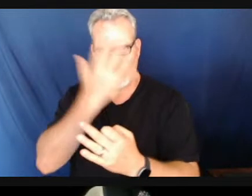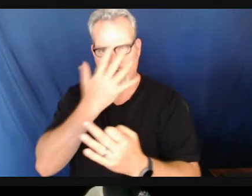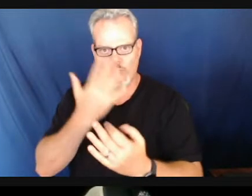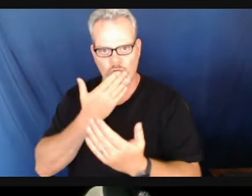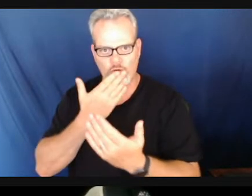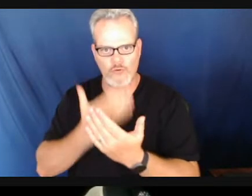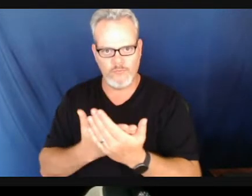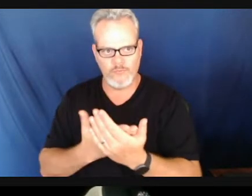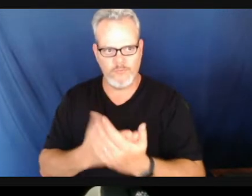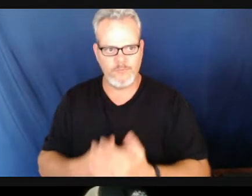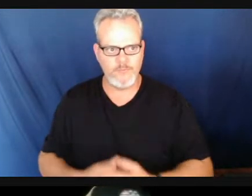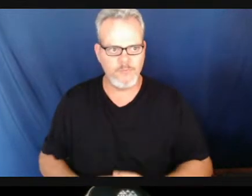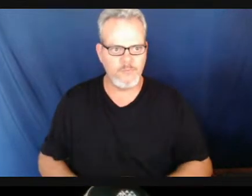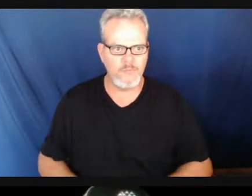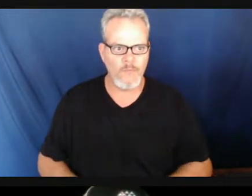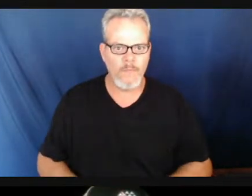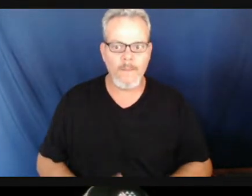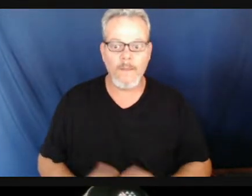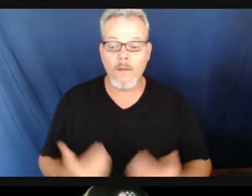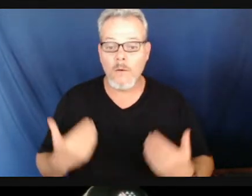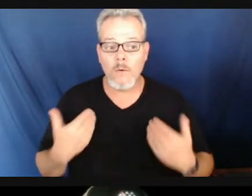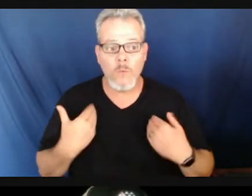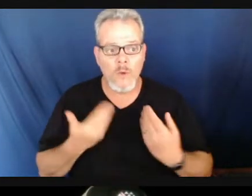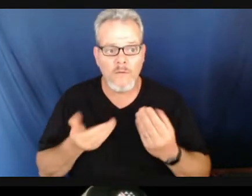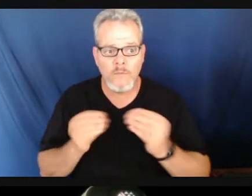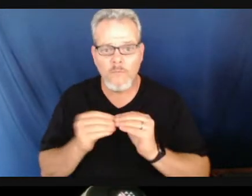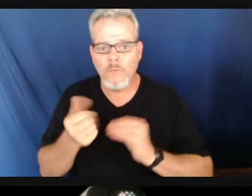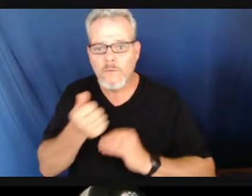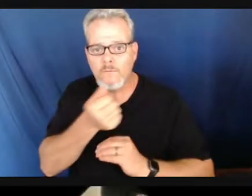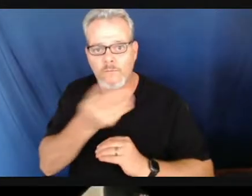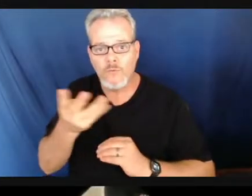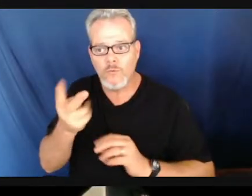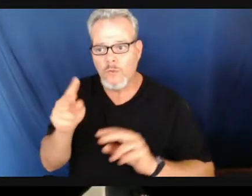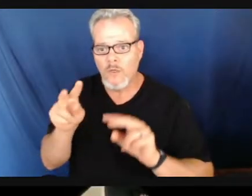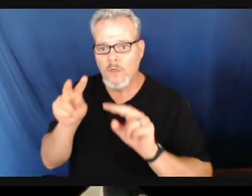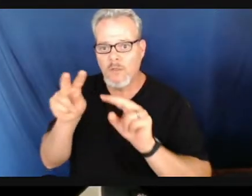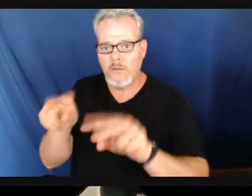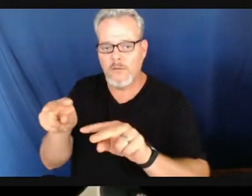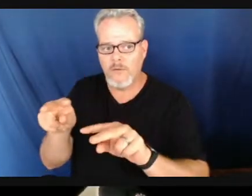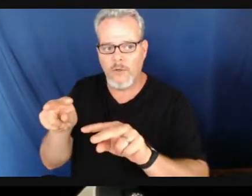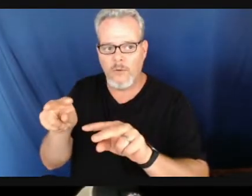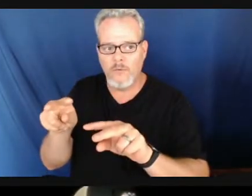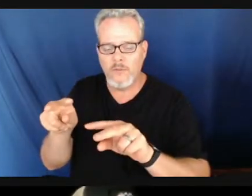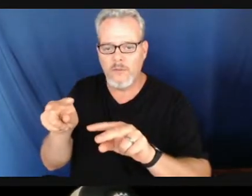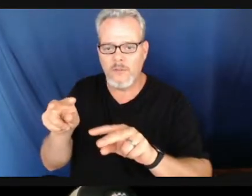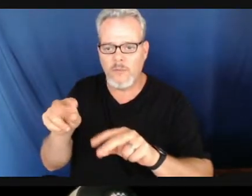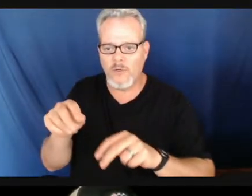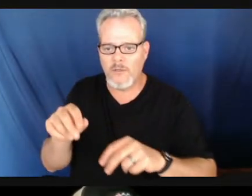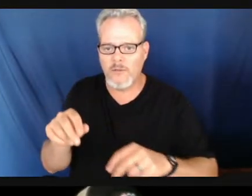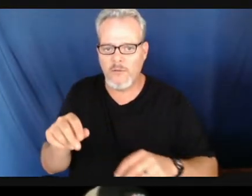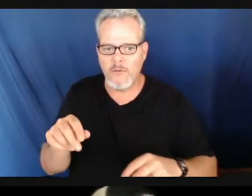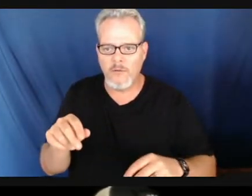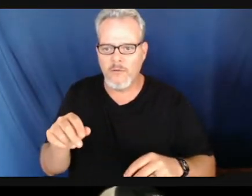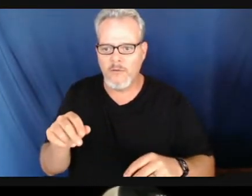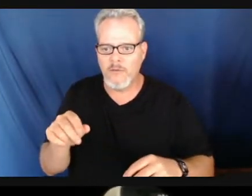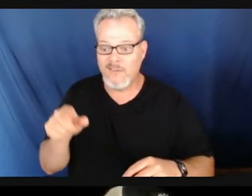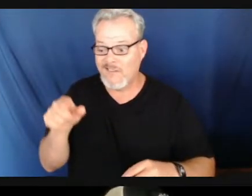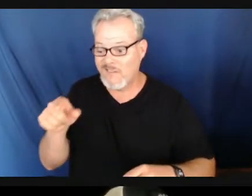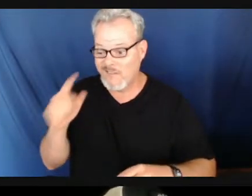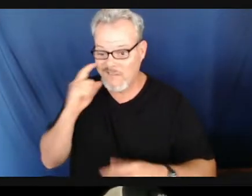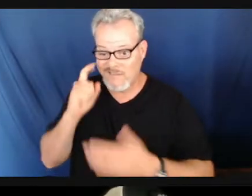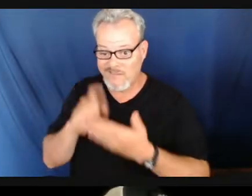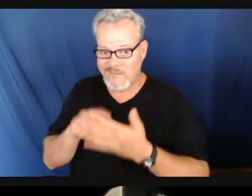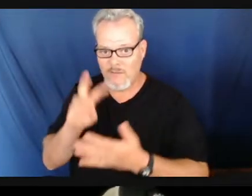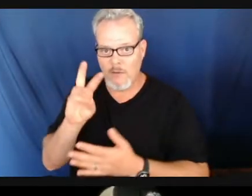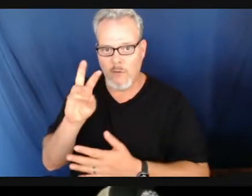All right, so a couple more things. We can look at windy. This is telling us the overall weather pattern as well. So you can see that trade wind pattern